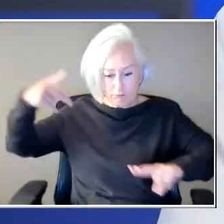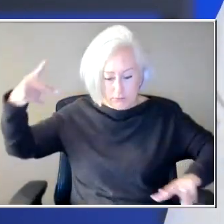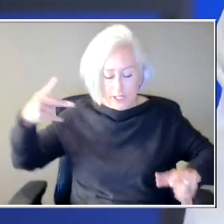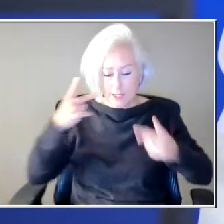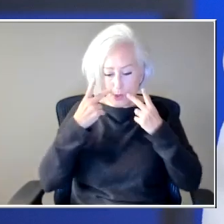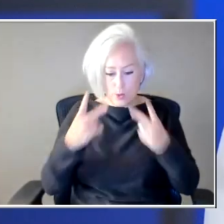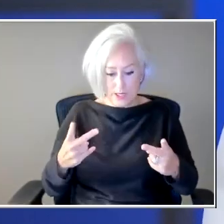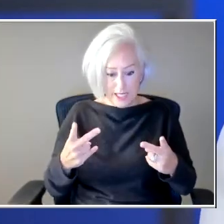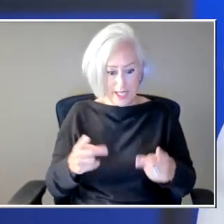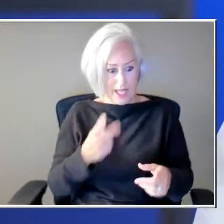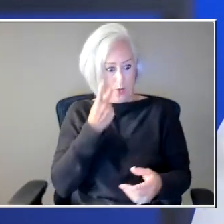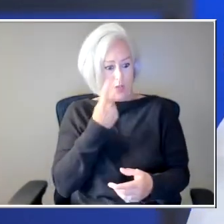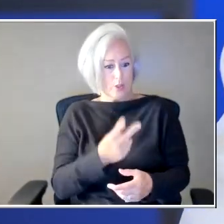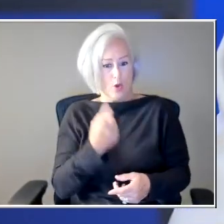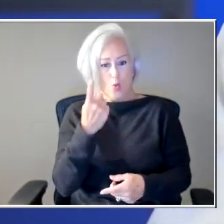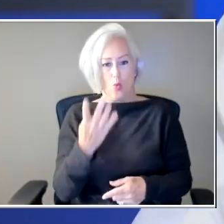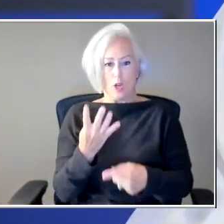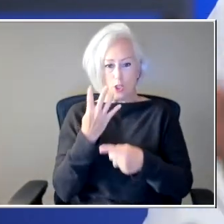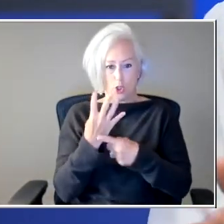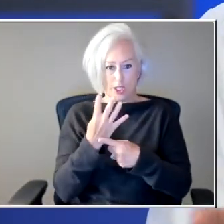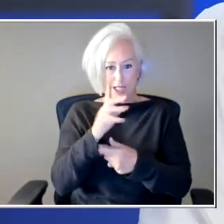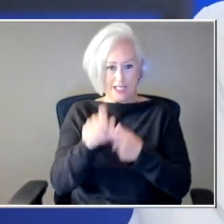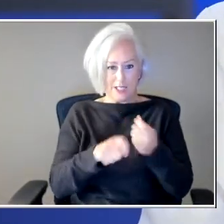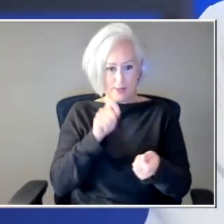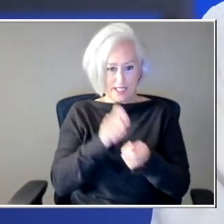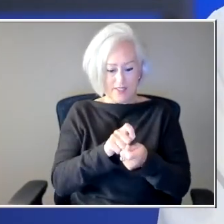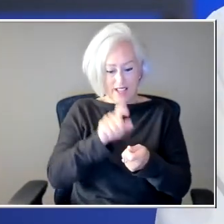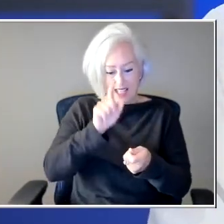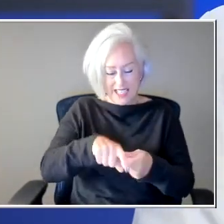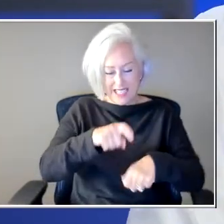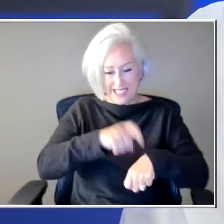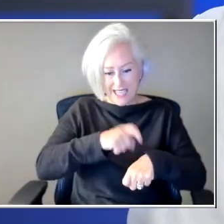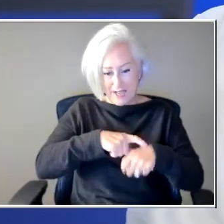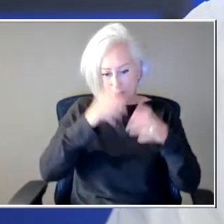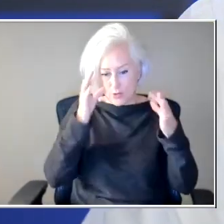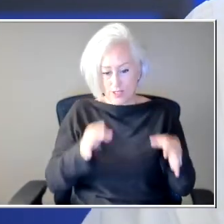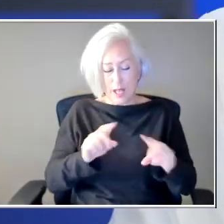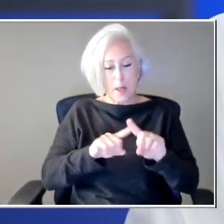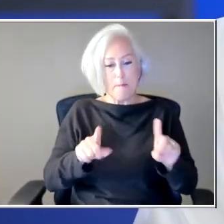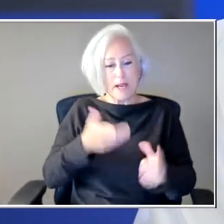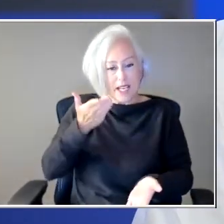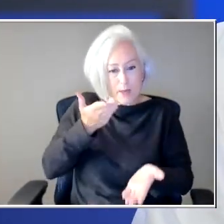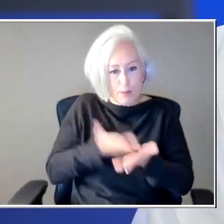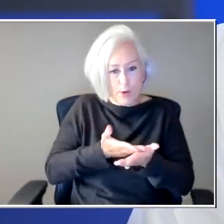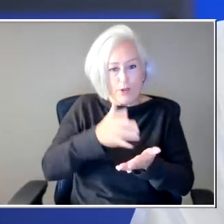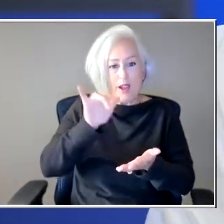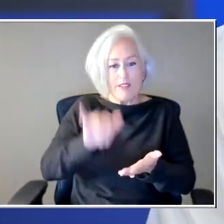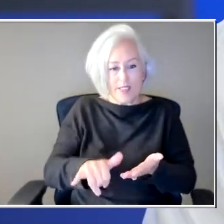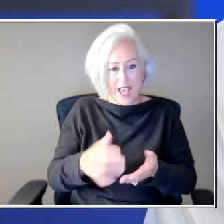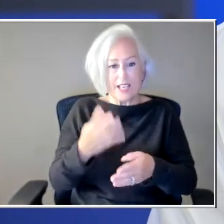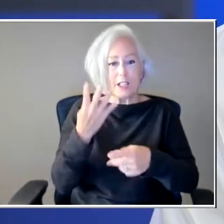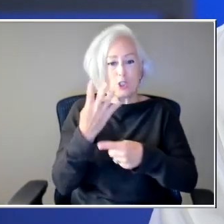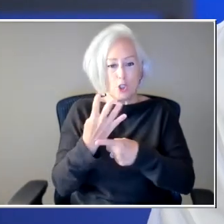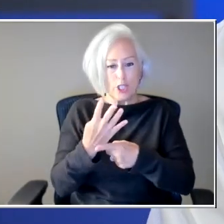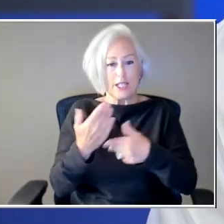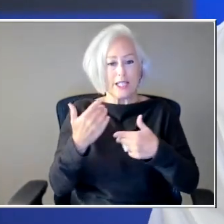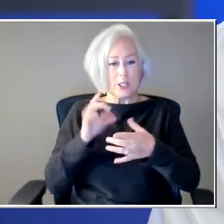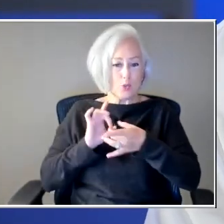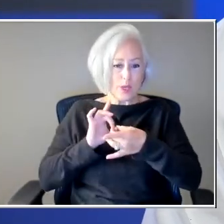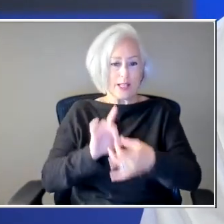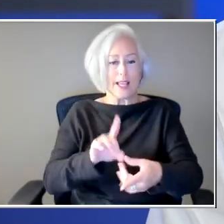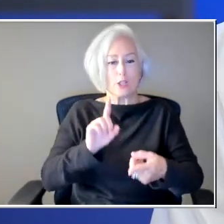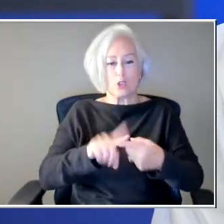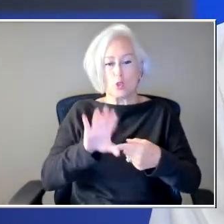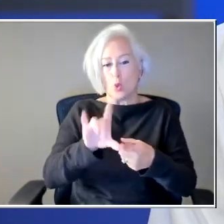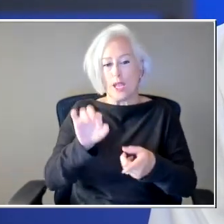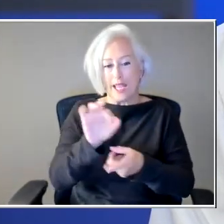involved. The precise gene still needed time to be determined, but he basically proved that there is a genetic component to these cancers. So he's called the